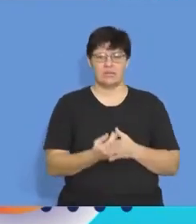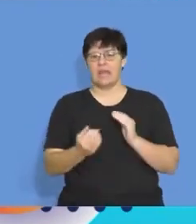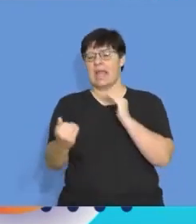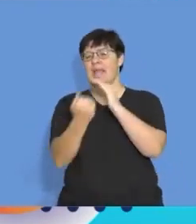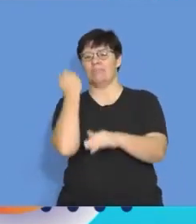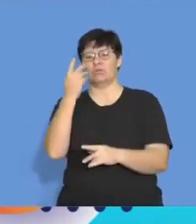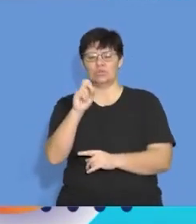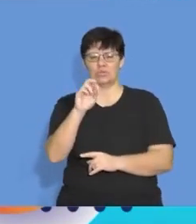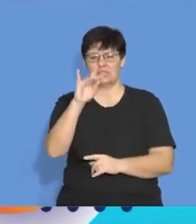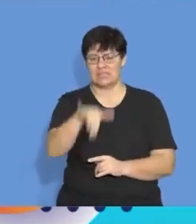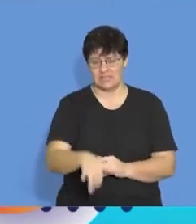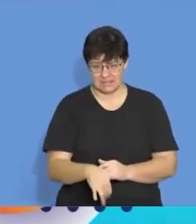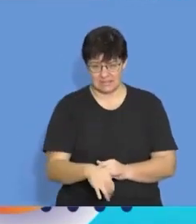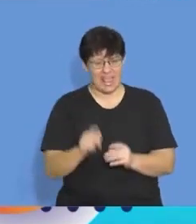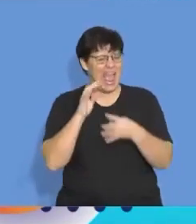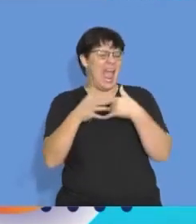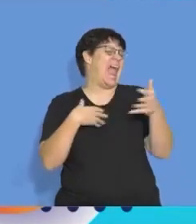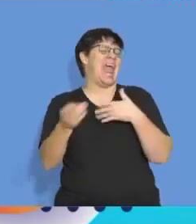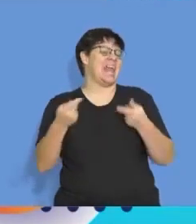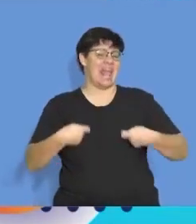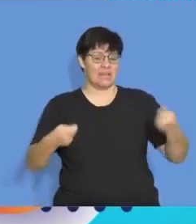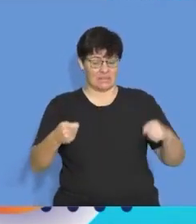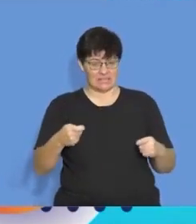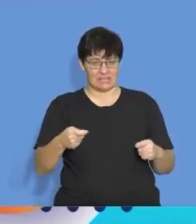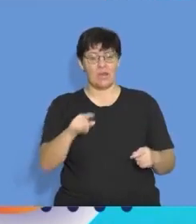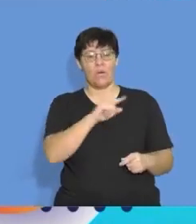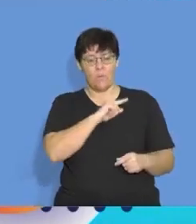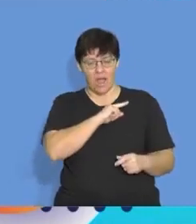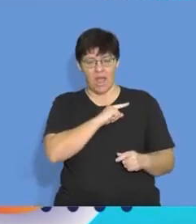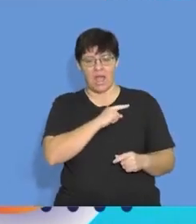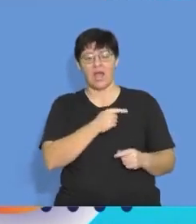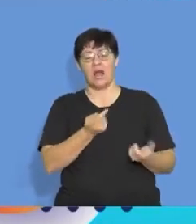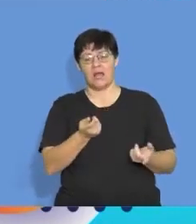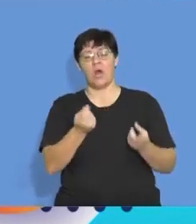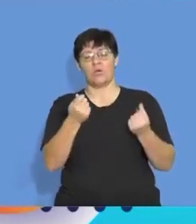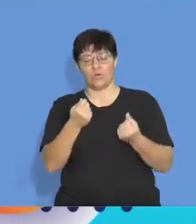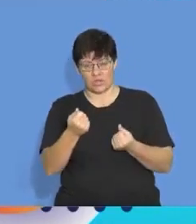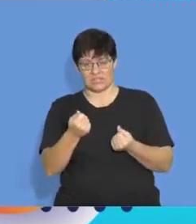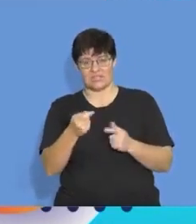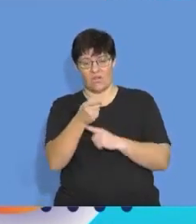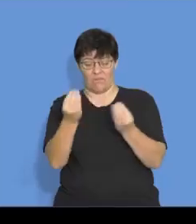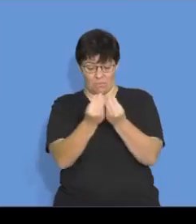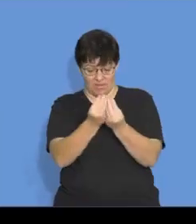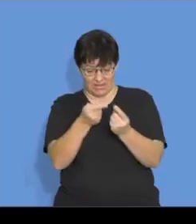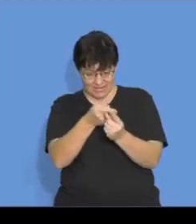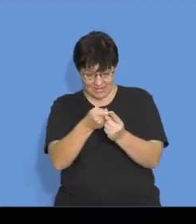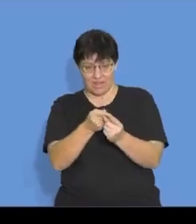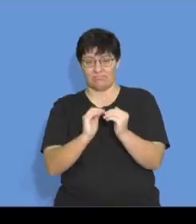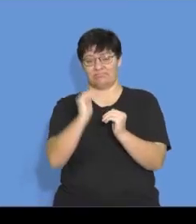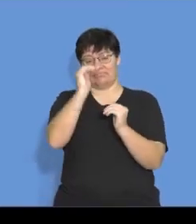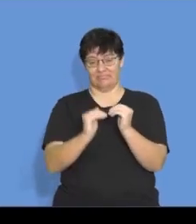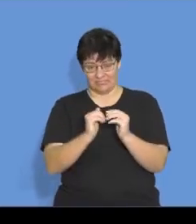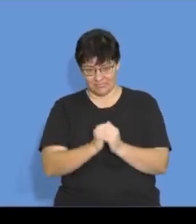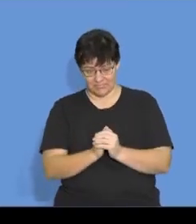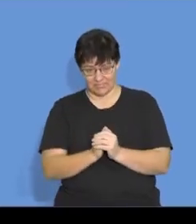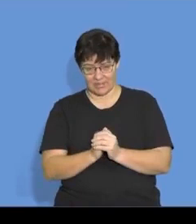duties, any expense that will lead to an increase in the cost of my article. So other